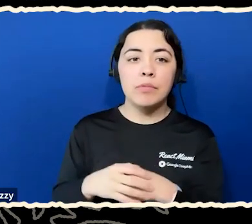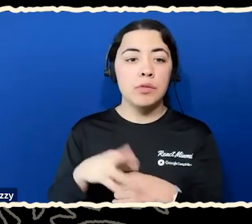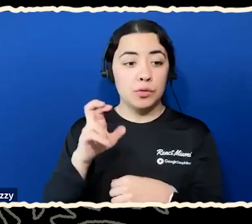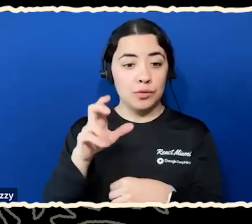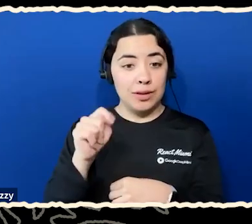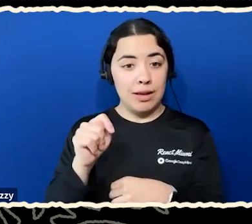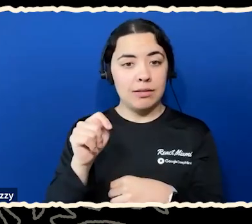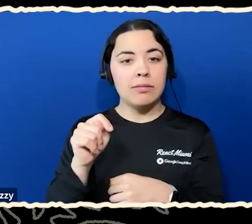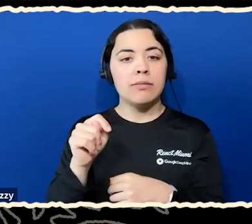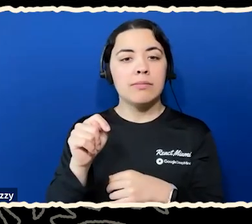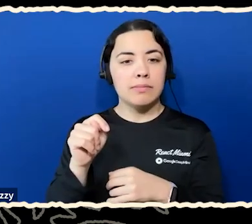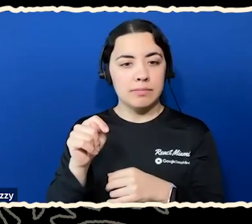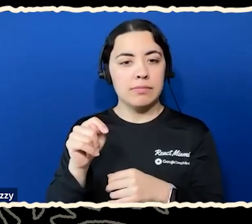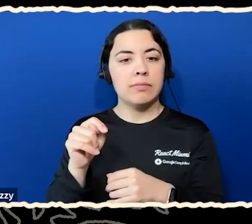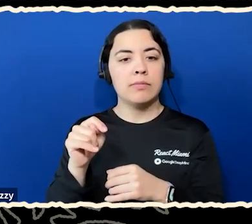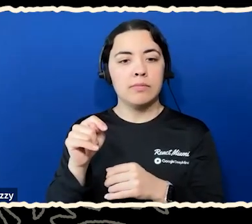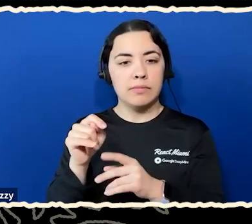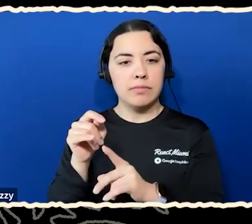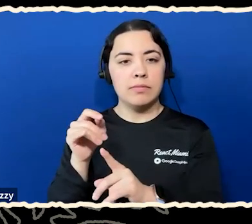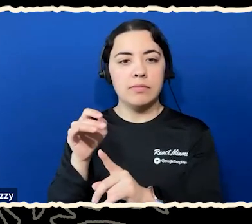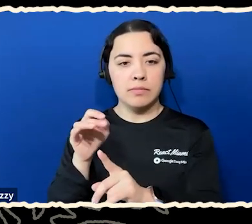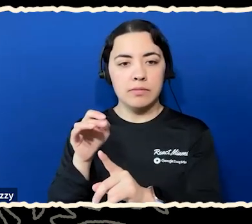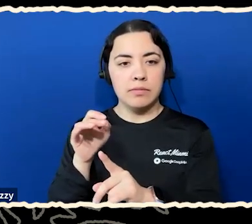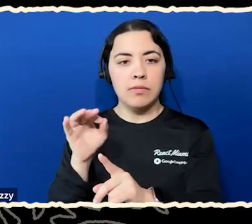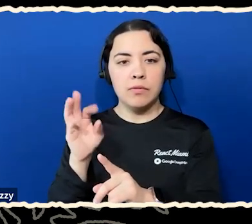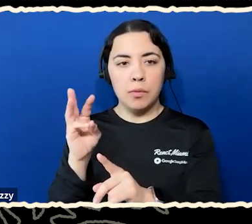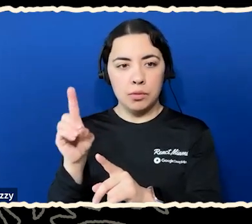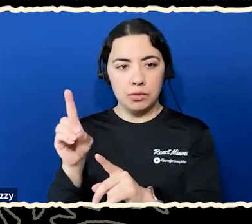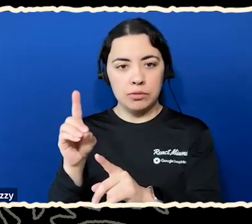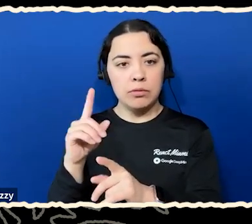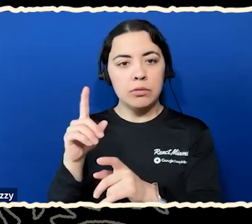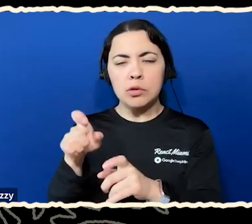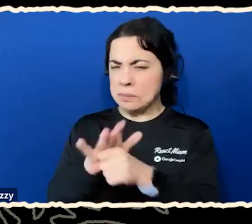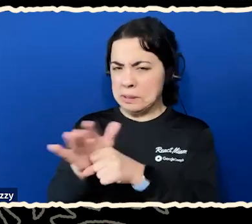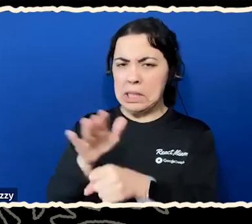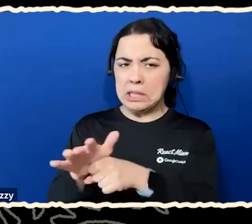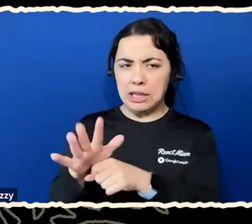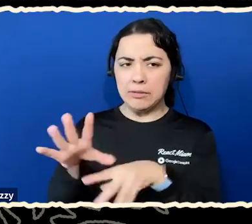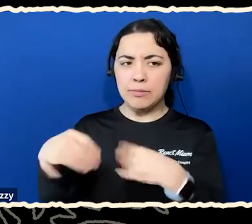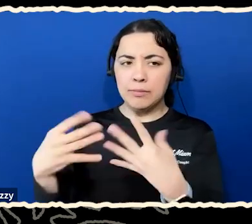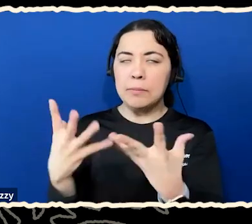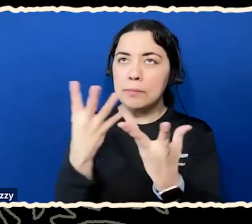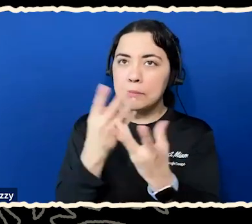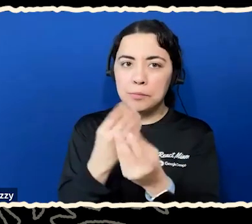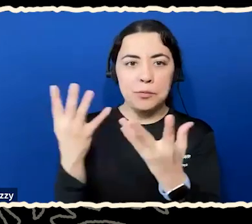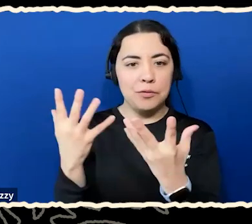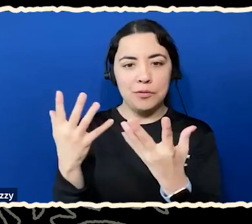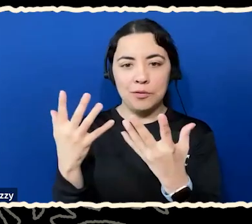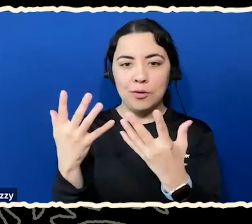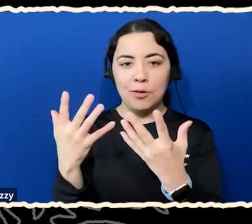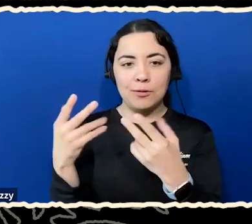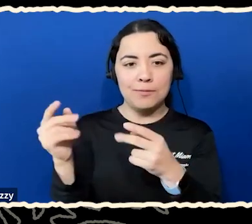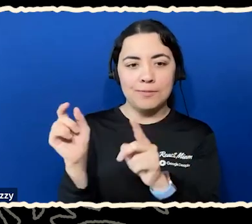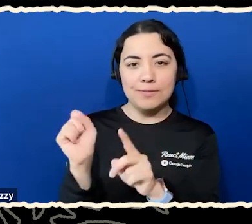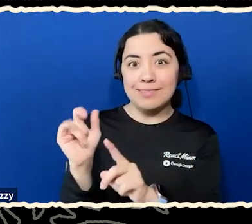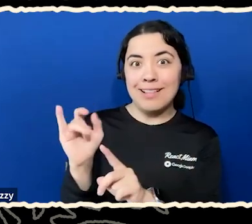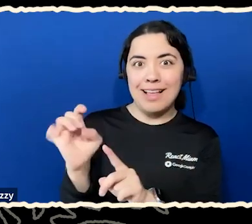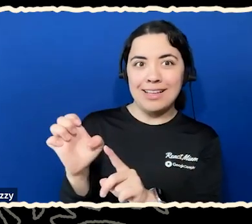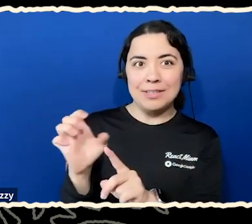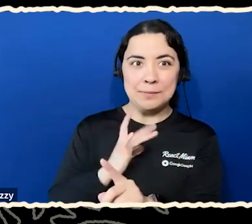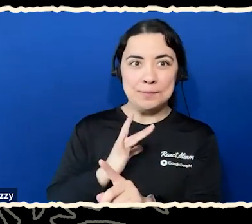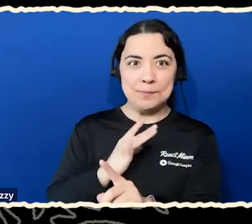There we go. And that should be enough to give me a beautiful slide. Sweet.